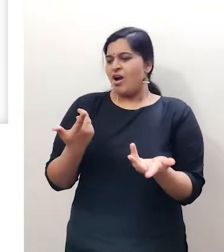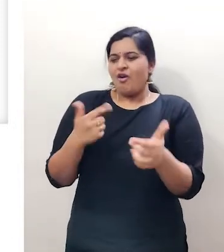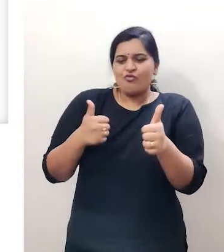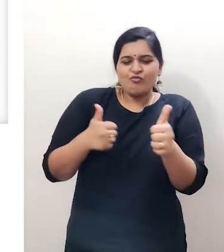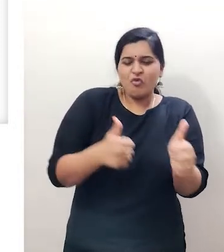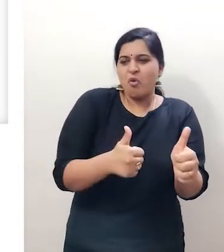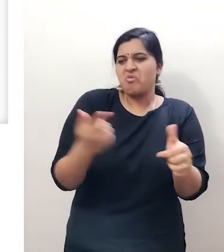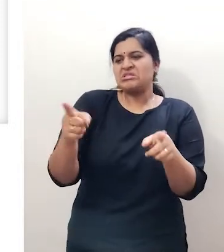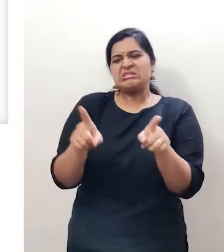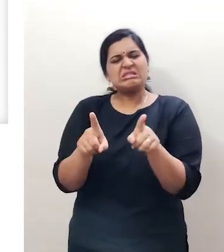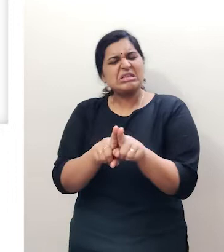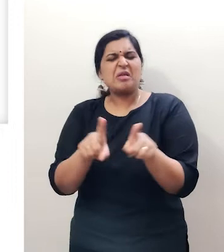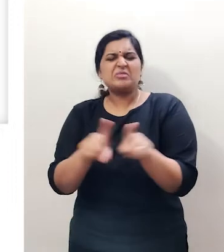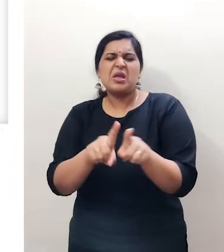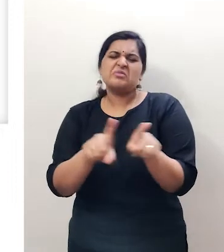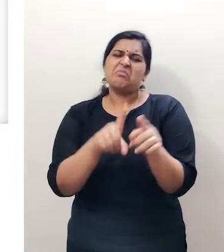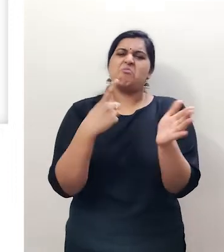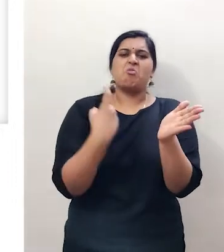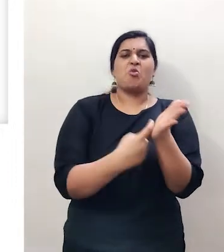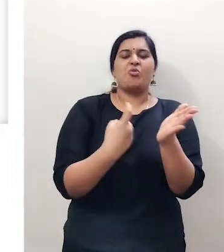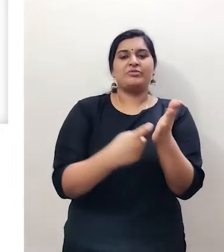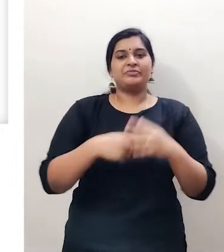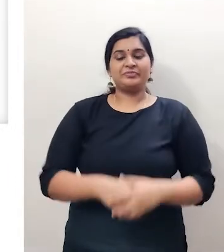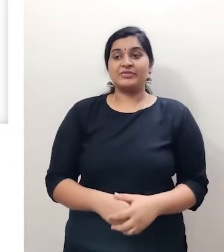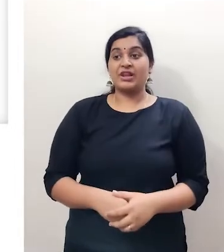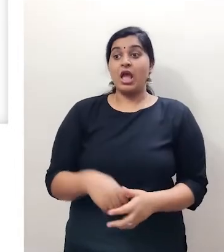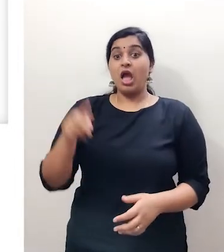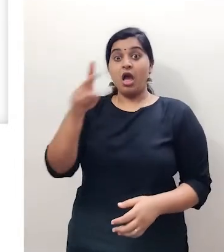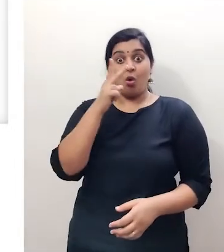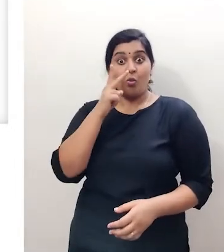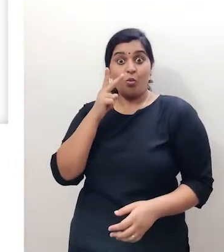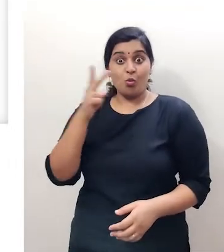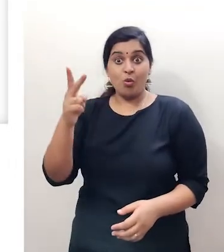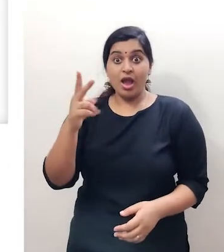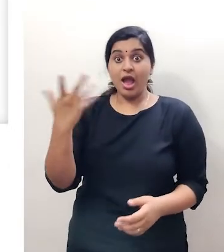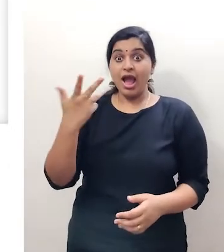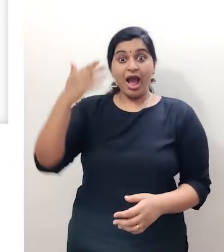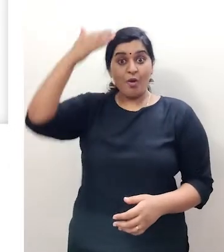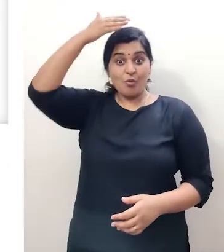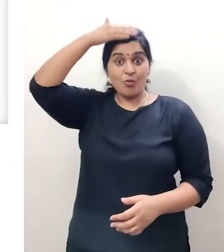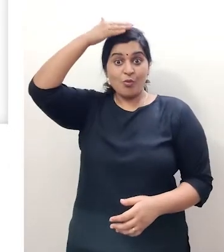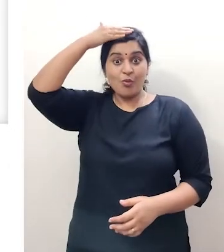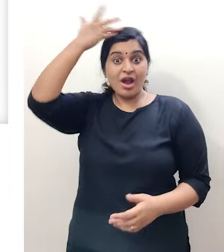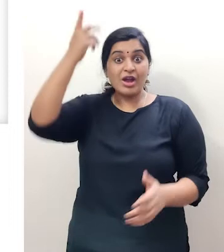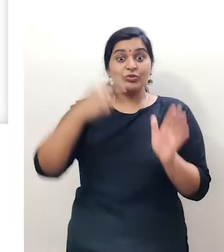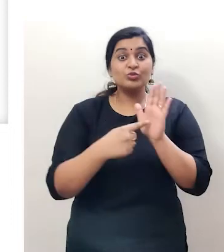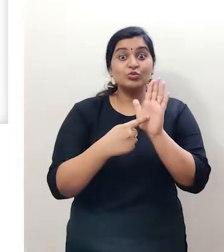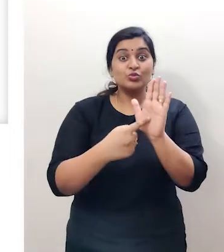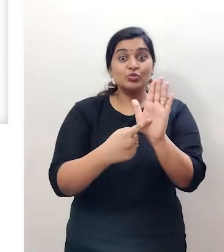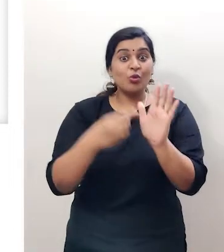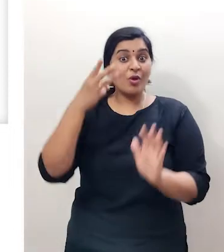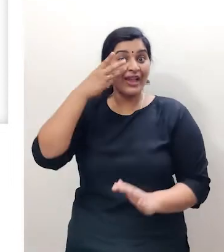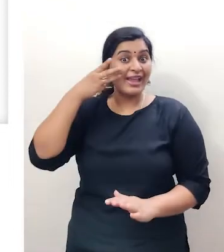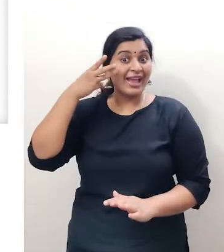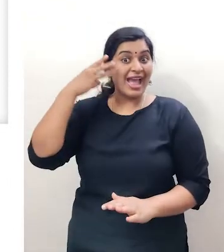indulge clandestinely in the pleasures of the face. If you look very closely at the forehead